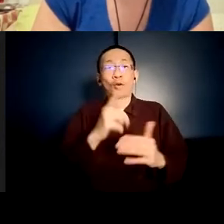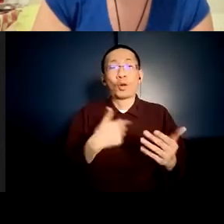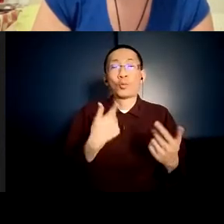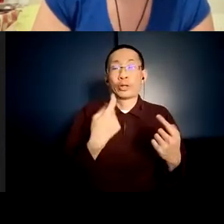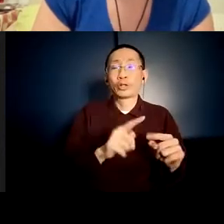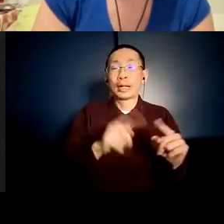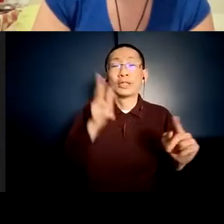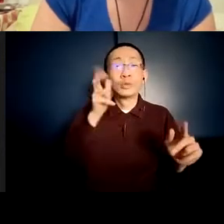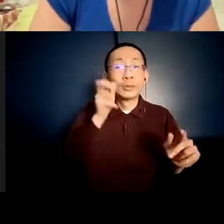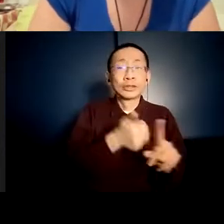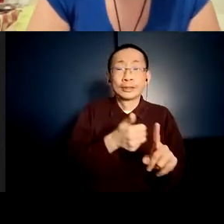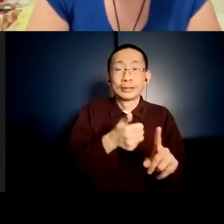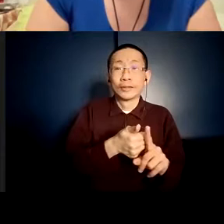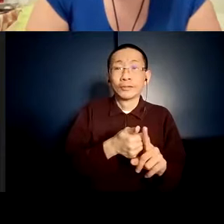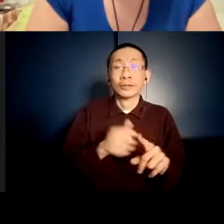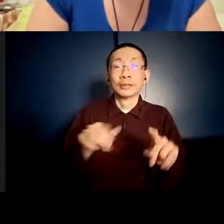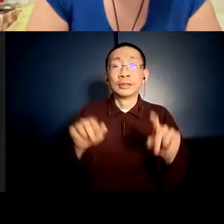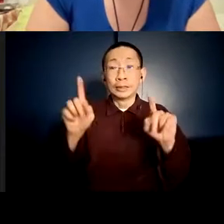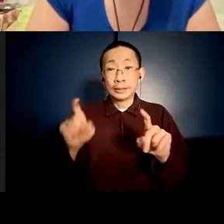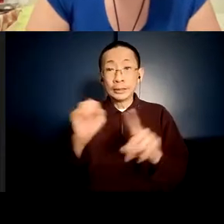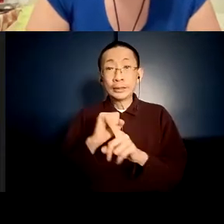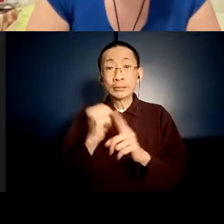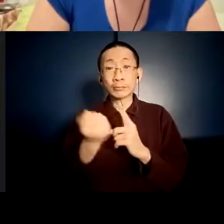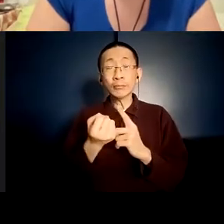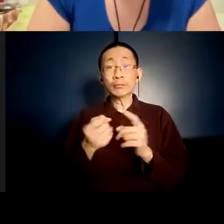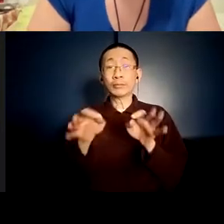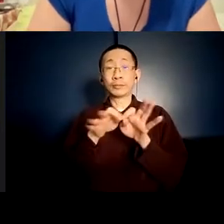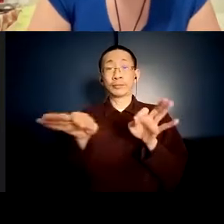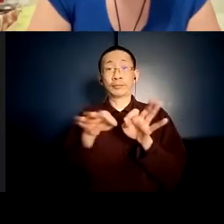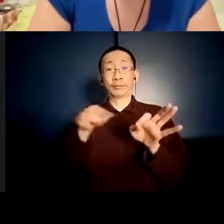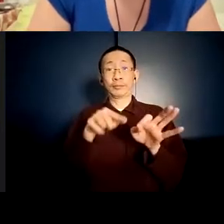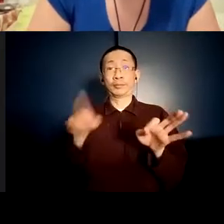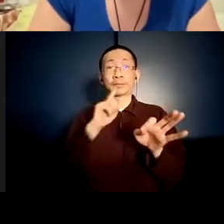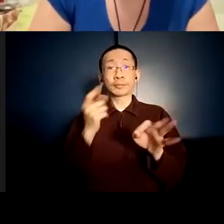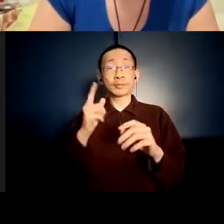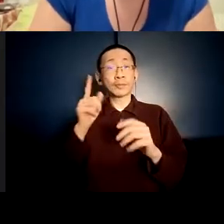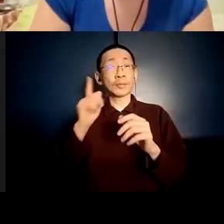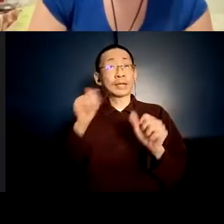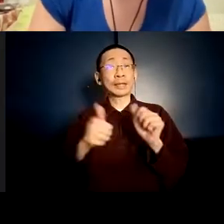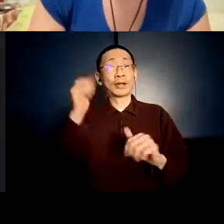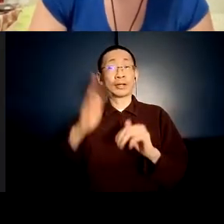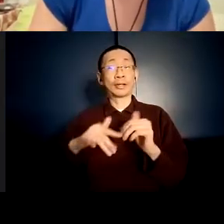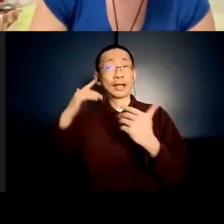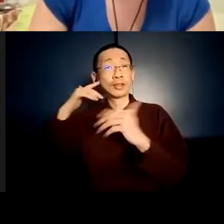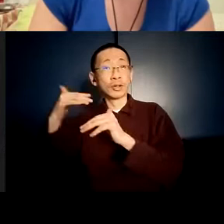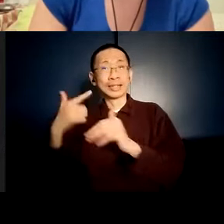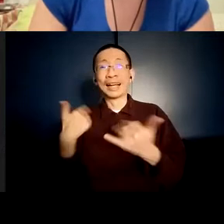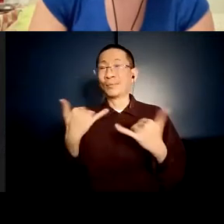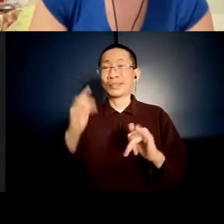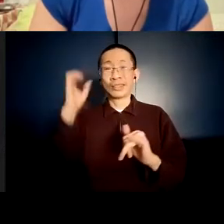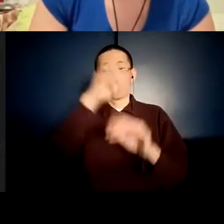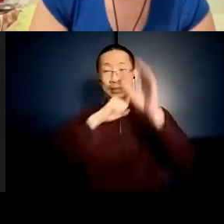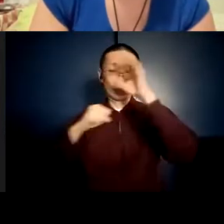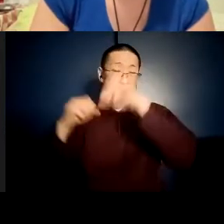to. In these test conditions, the sentences are actually a little bit louder than the noise, and I'm still missing quite a